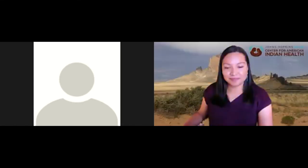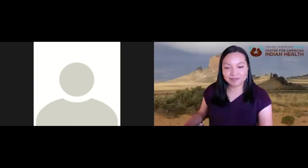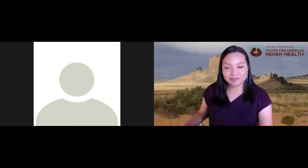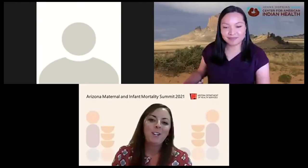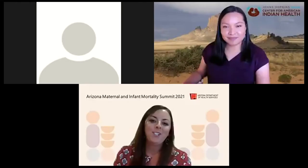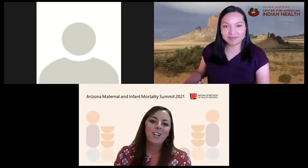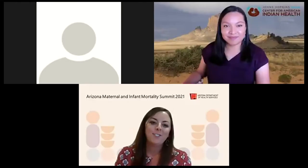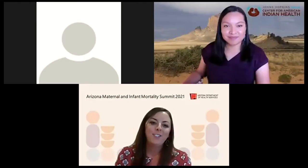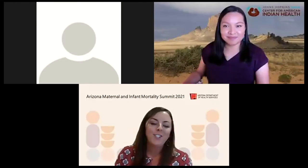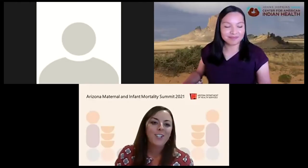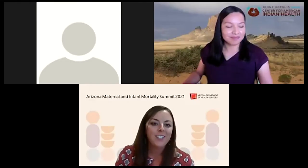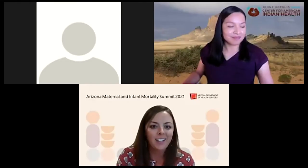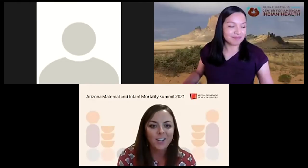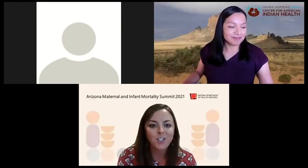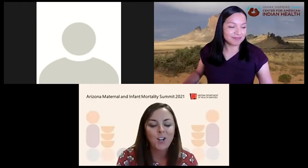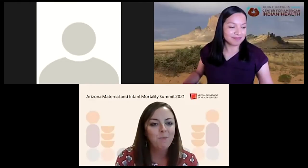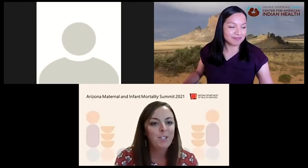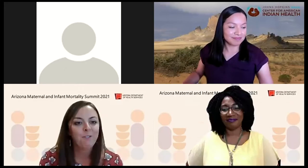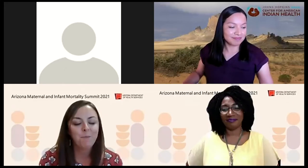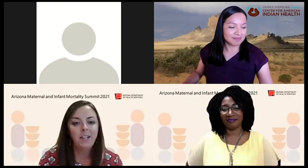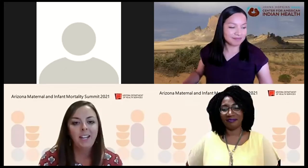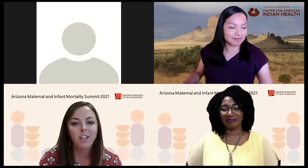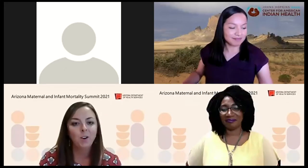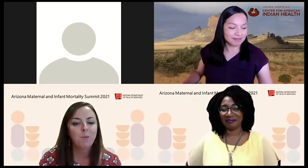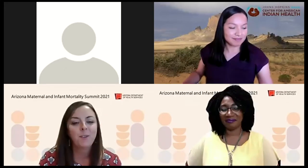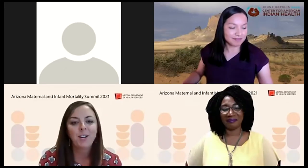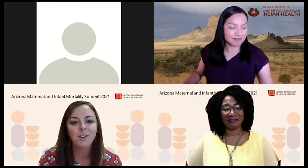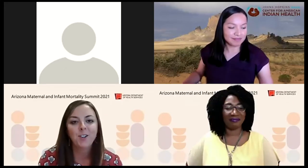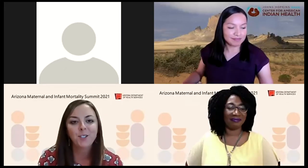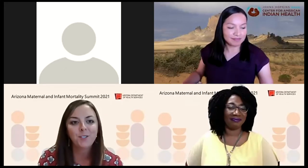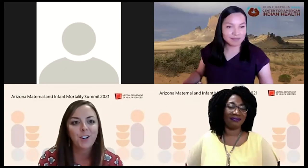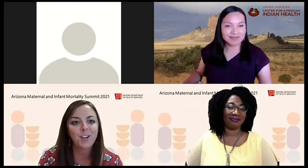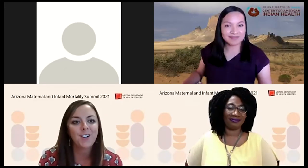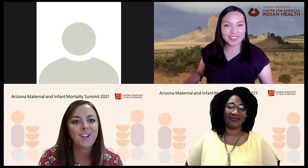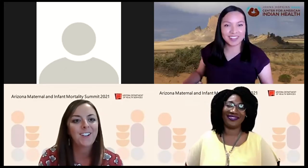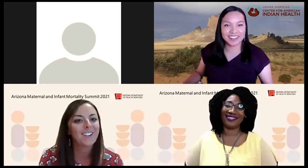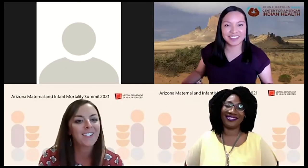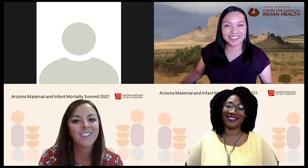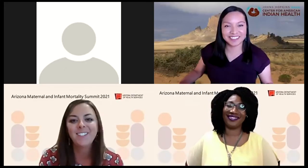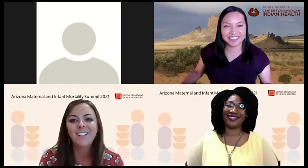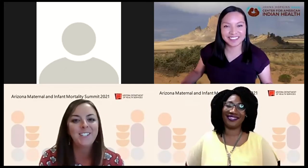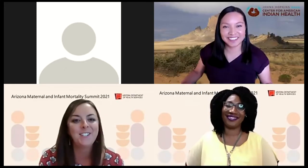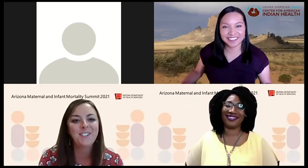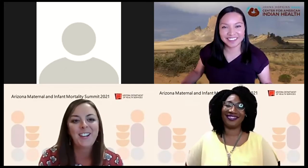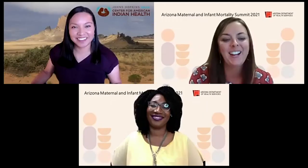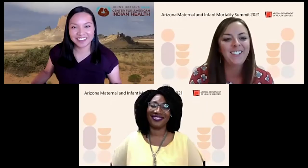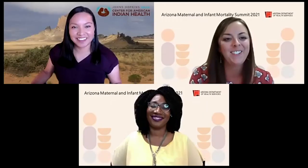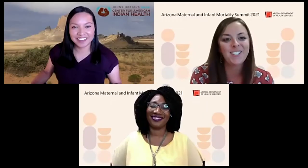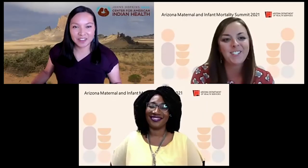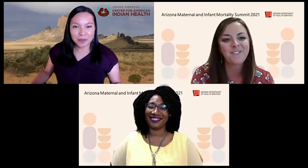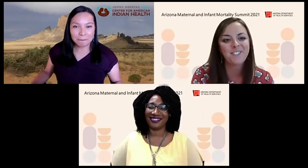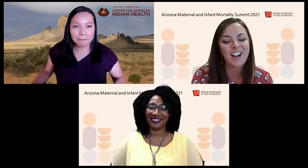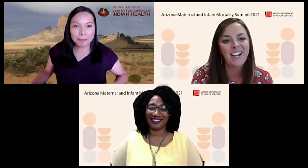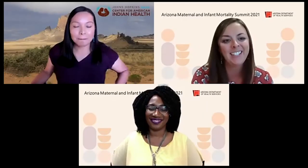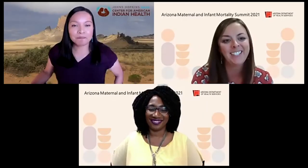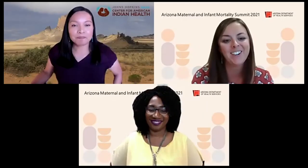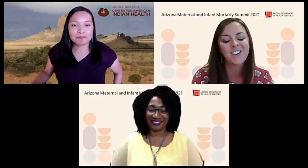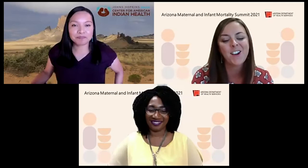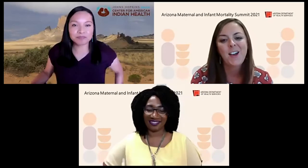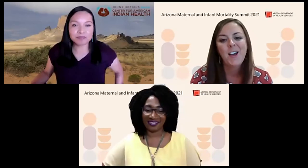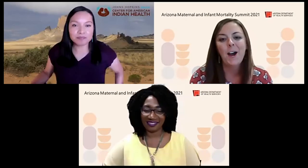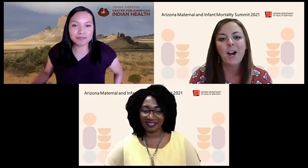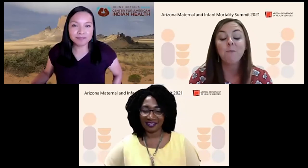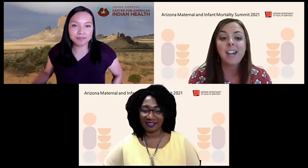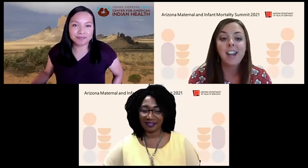Perfect. Thank you so much, Dr. Richards and Dr. Thompson, for you are both my heroes for changing the plan and doing this on the fly.